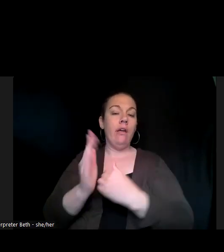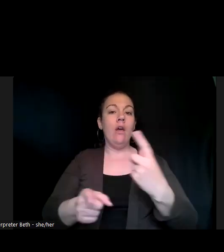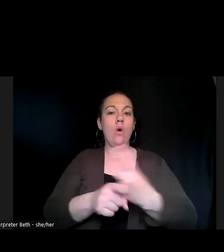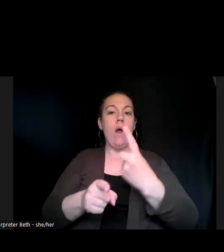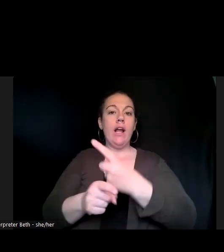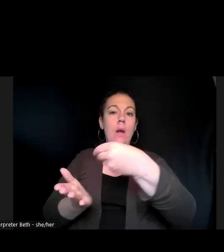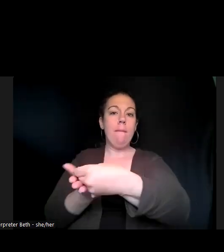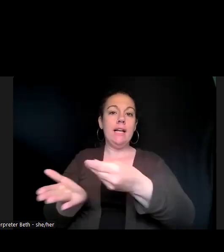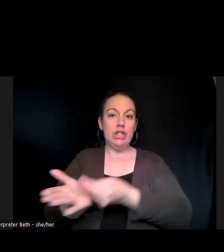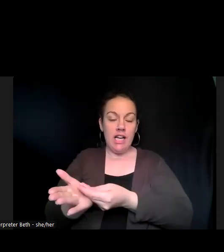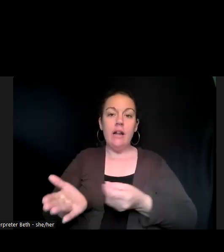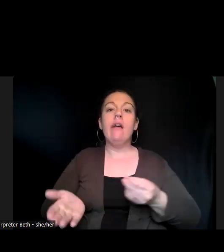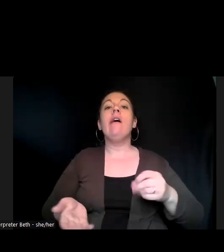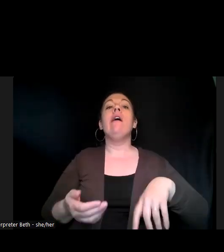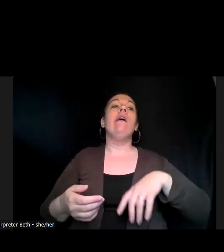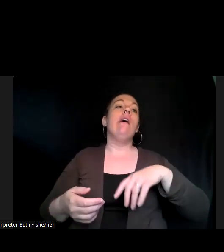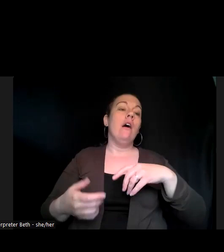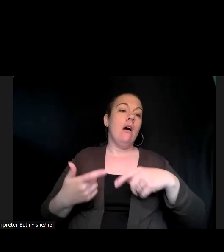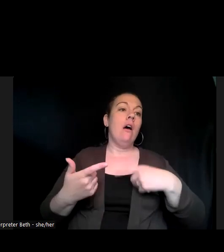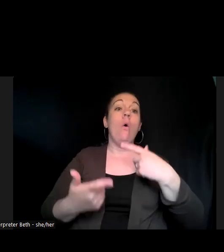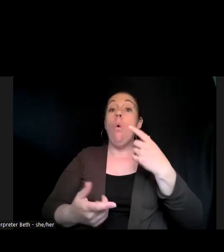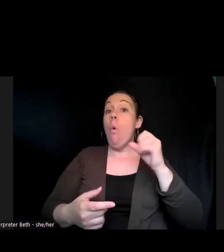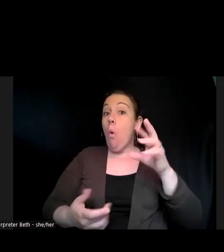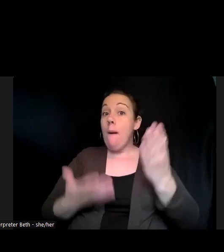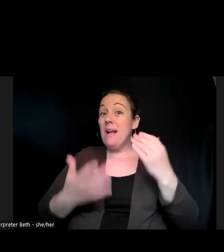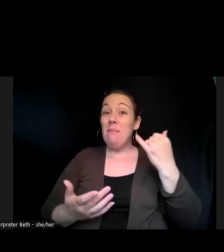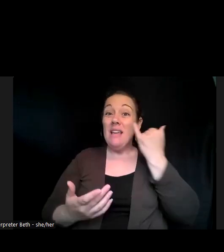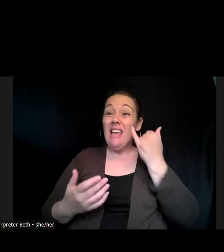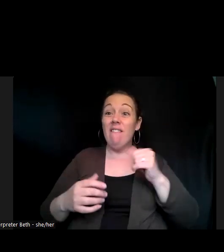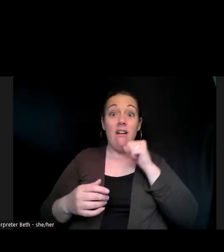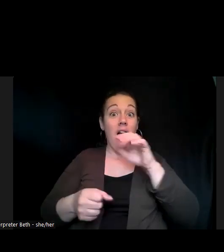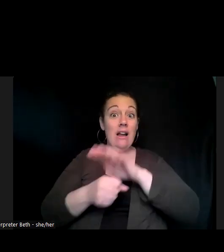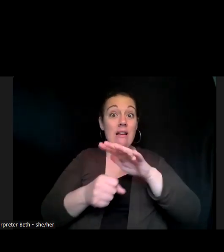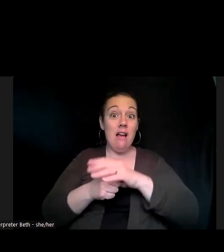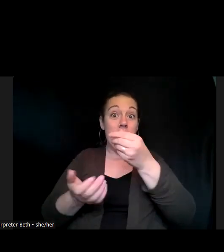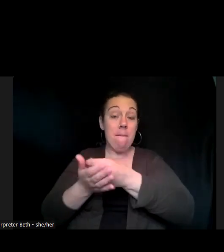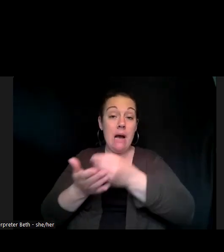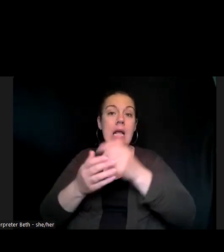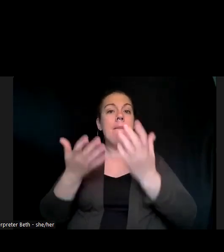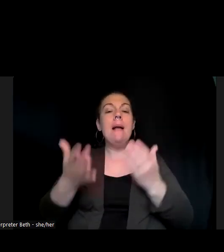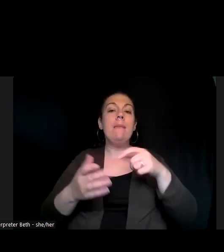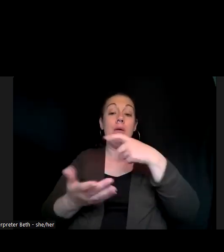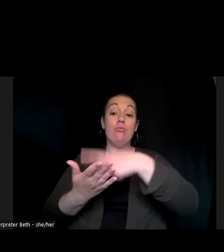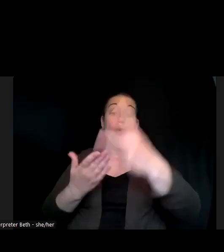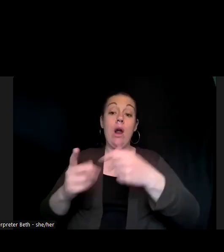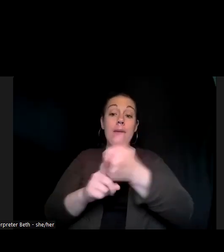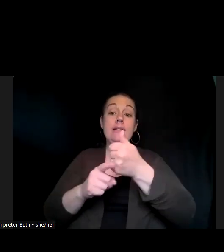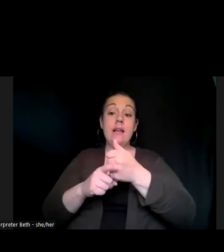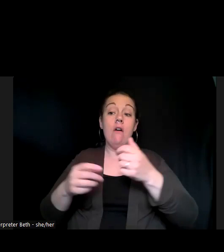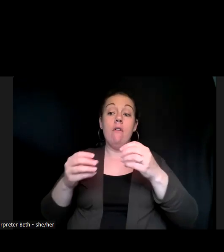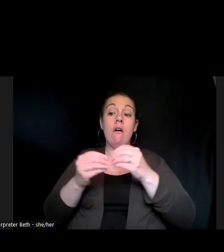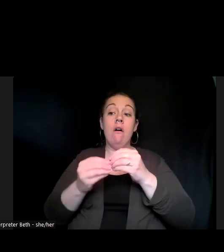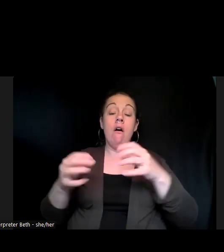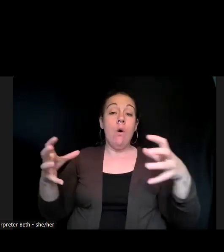doing those things and then potentially shrinking the program, but making sure that we're targeting it to students who need it most. And again, this should be a conversation